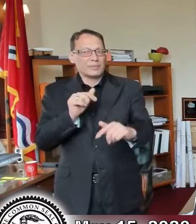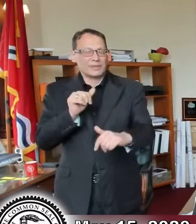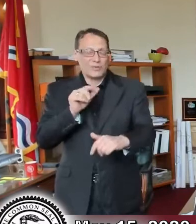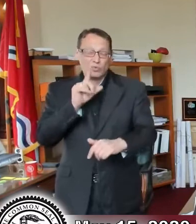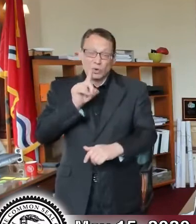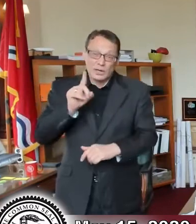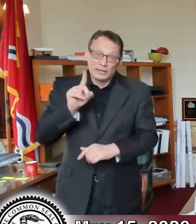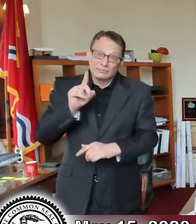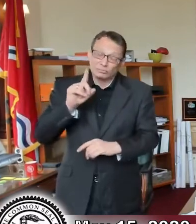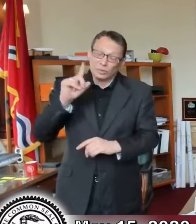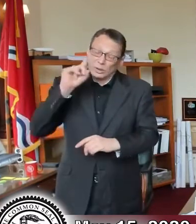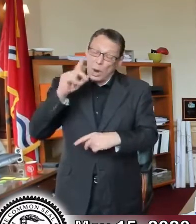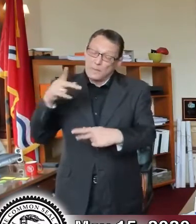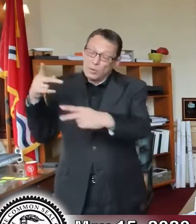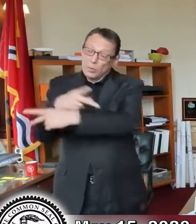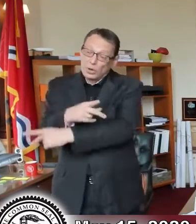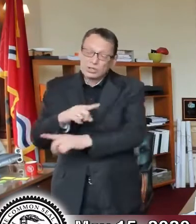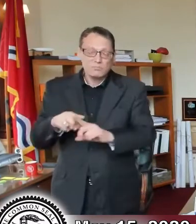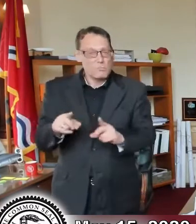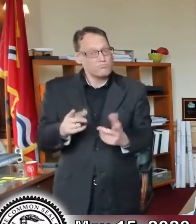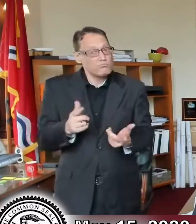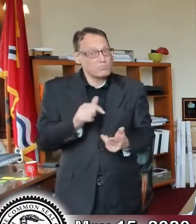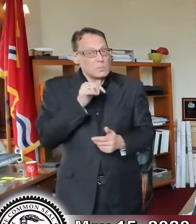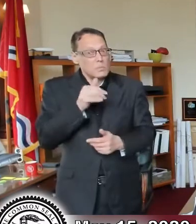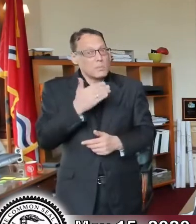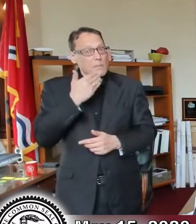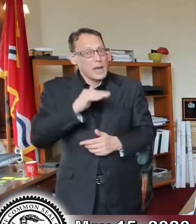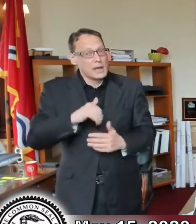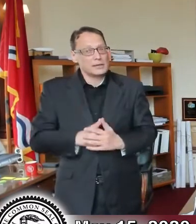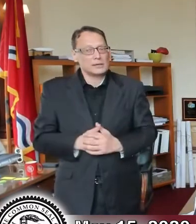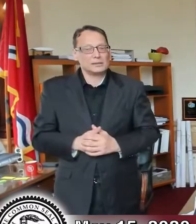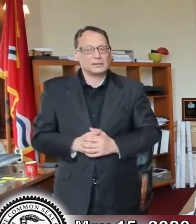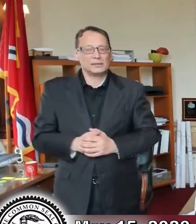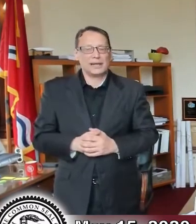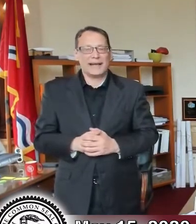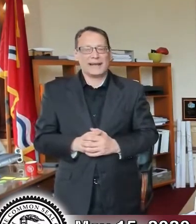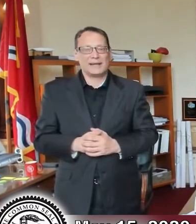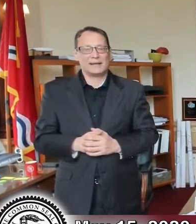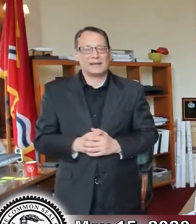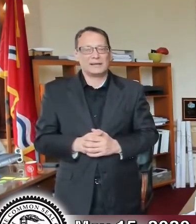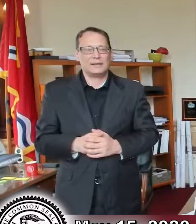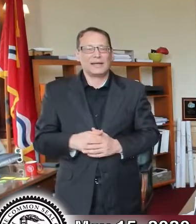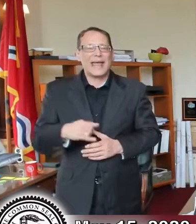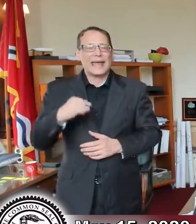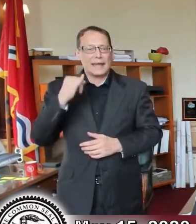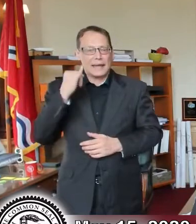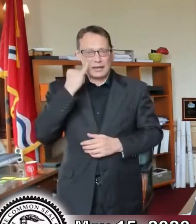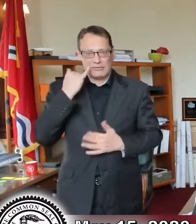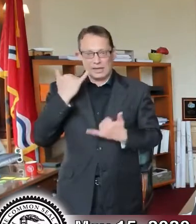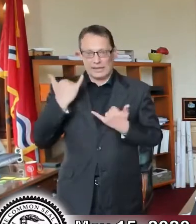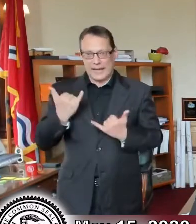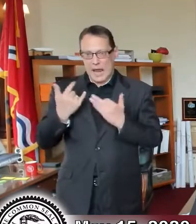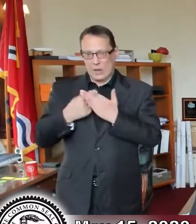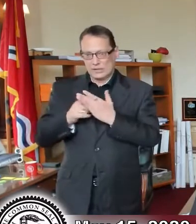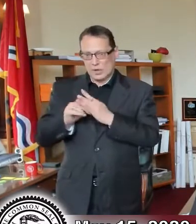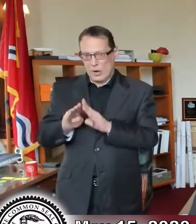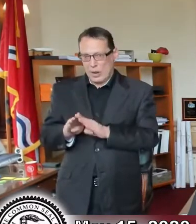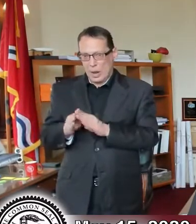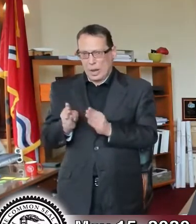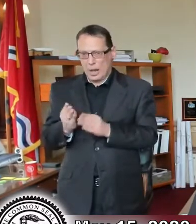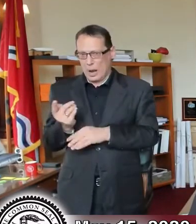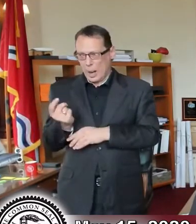bad as we thought it would be. So, you know, if we're cracking the door open and if we begin to